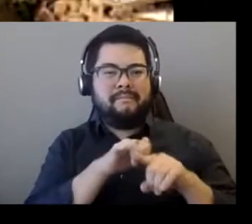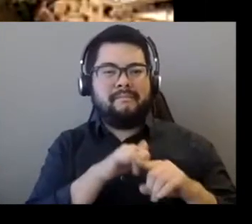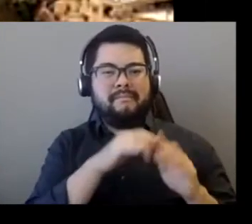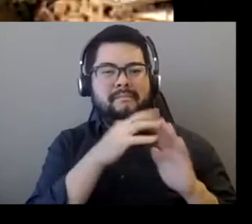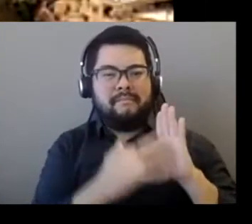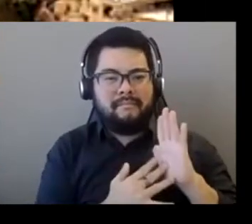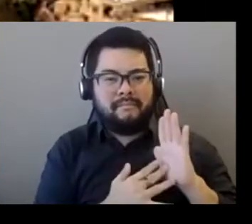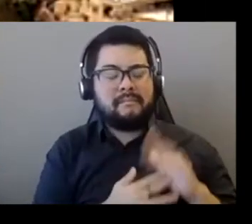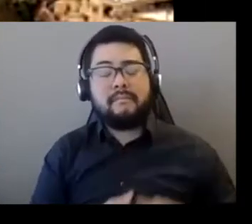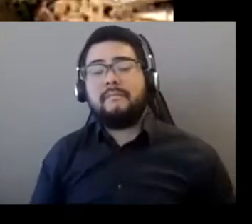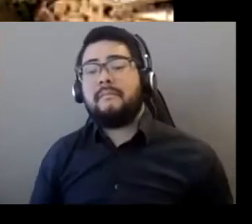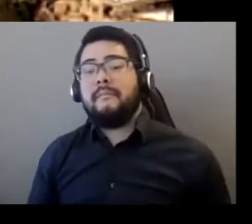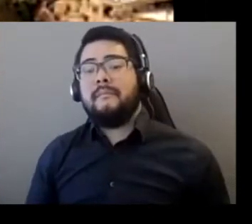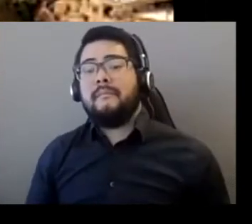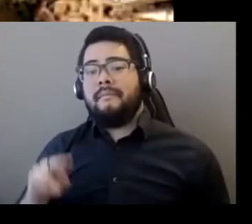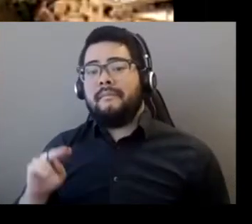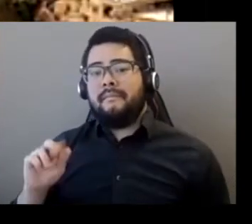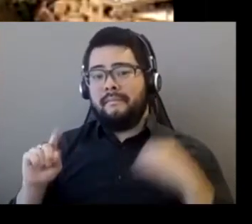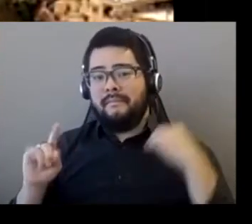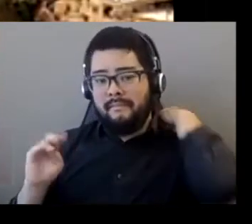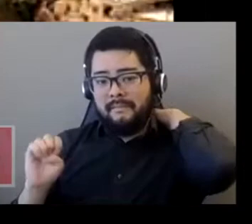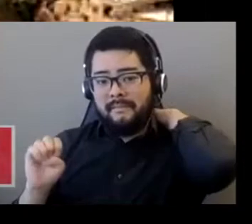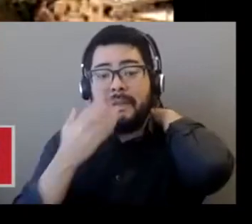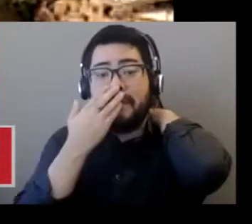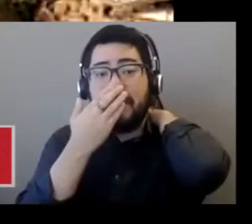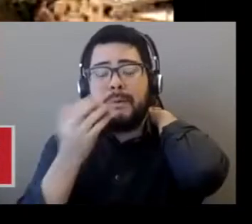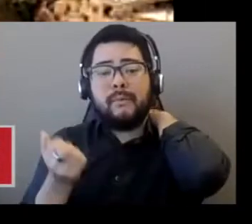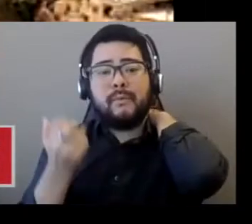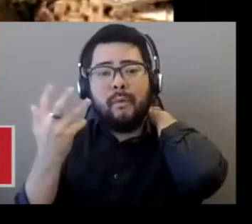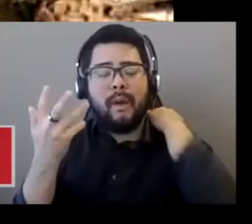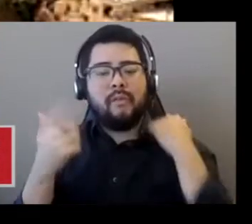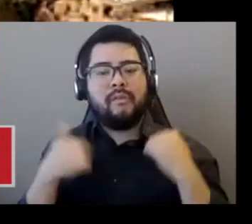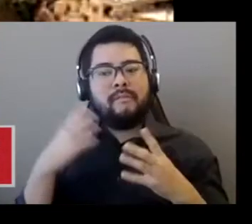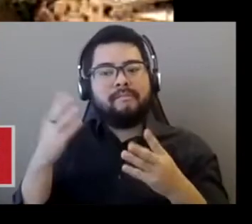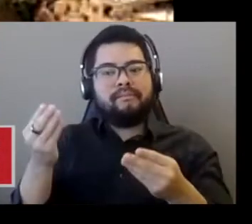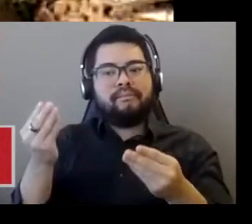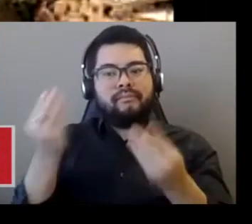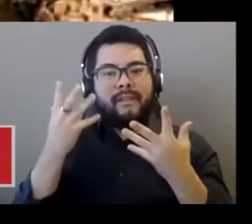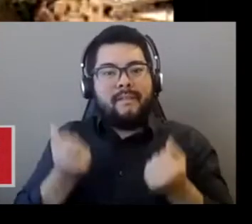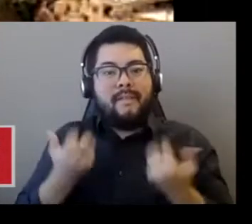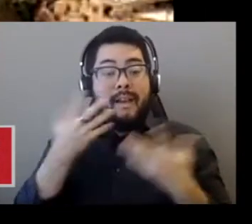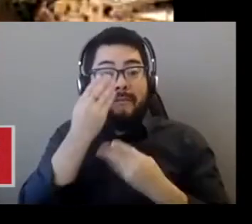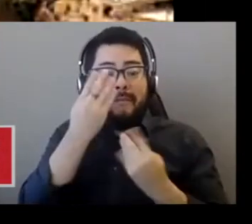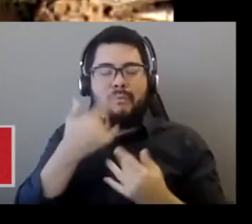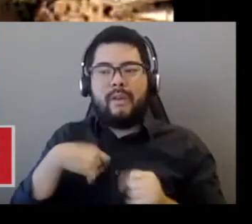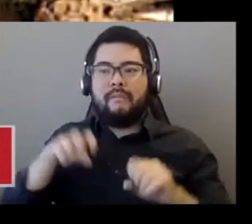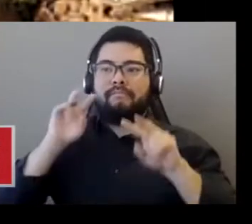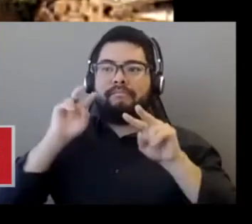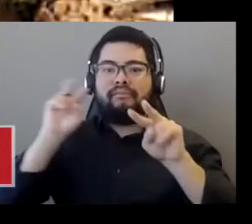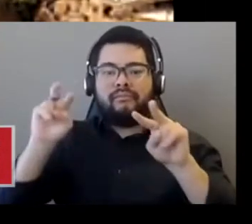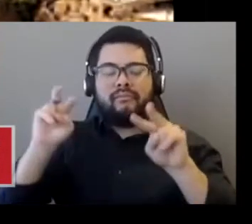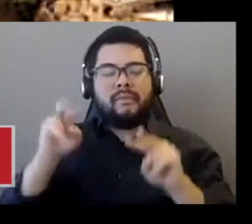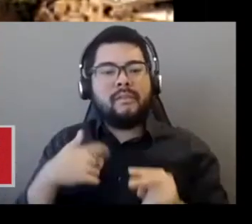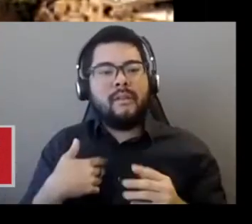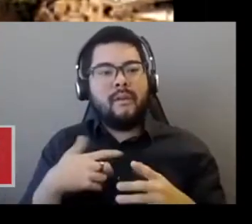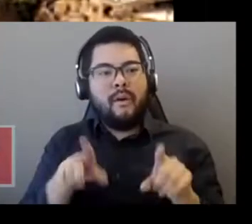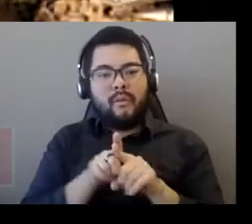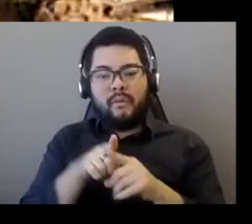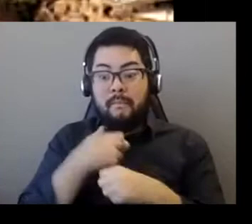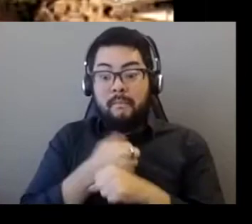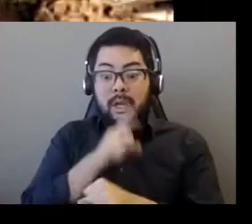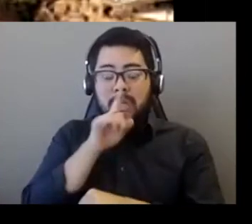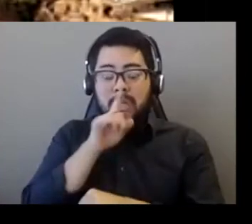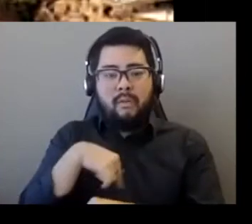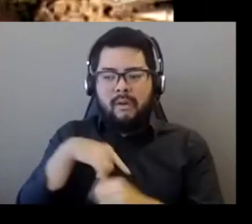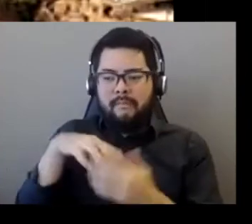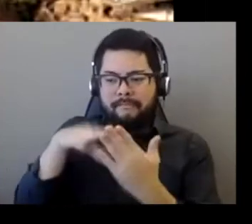Thank you so much. You've given us a lot to look up and make sure that we educate ourselves on